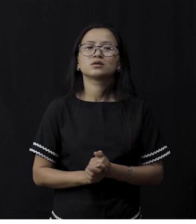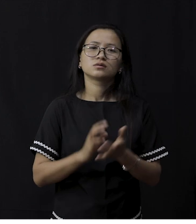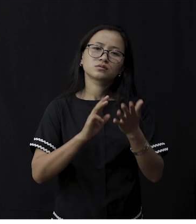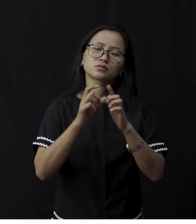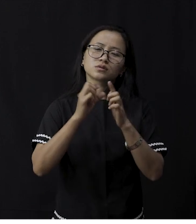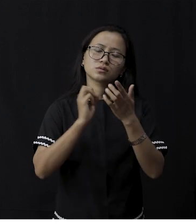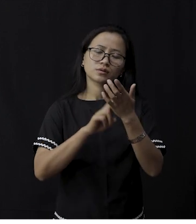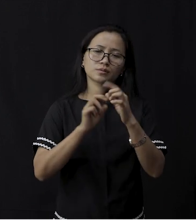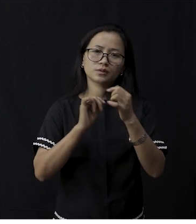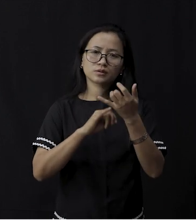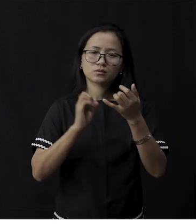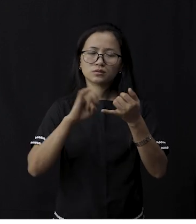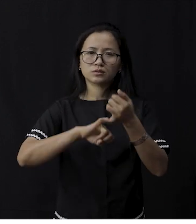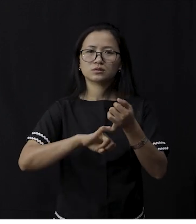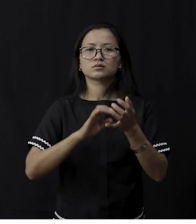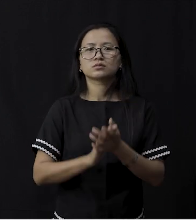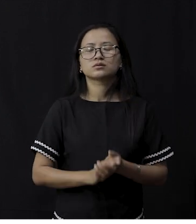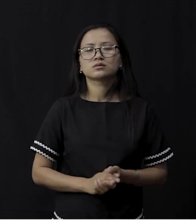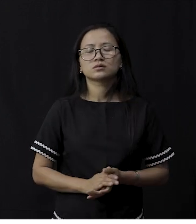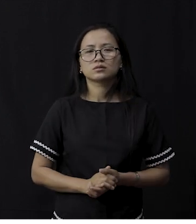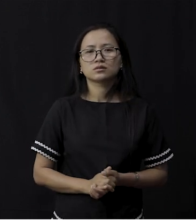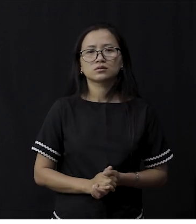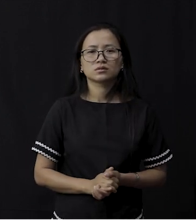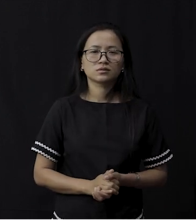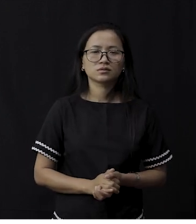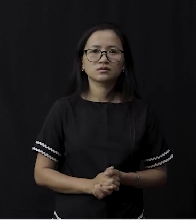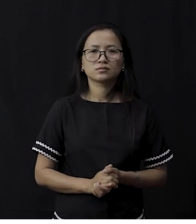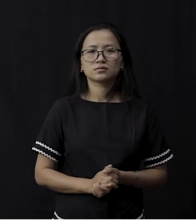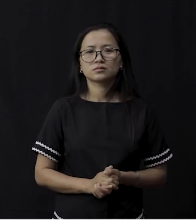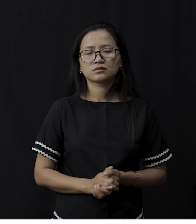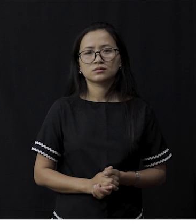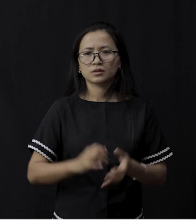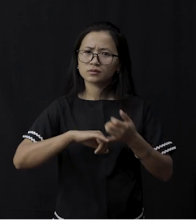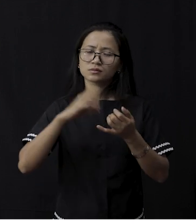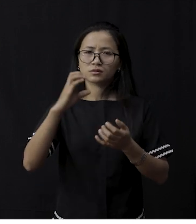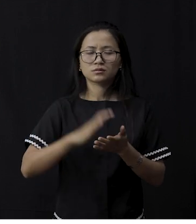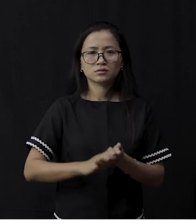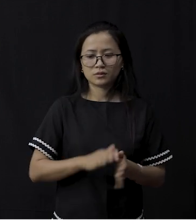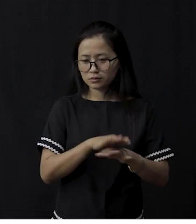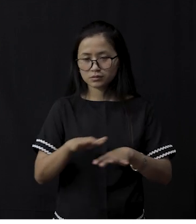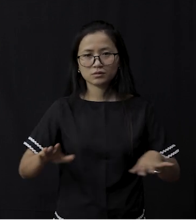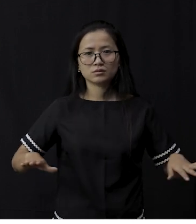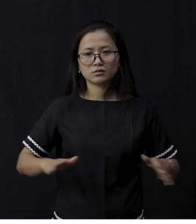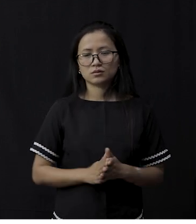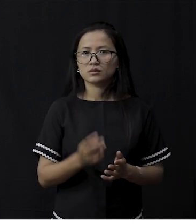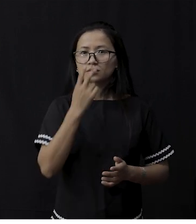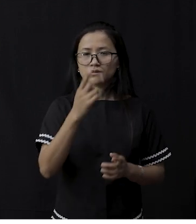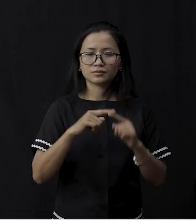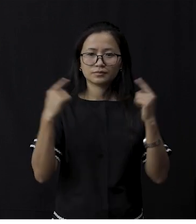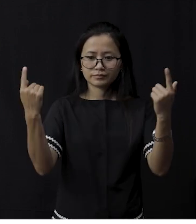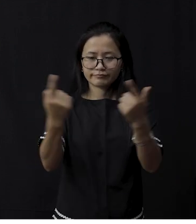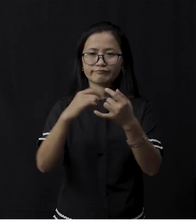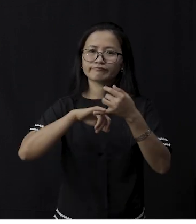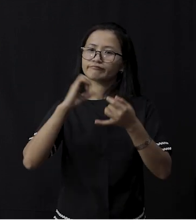Domino's, Domino's is my noun. Then, if you're a science student and you go to a science lab,